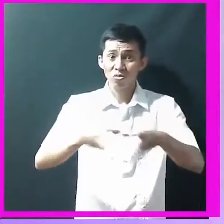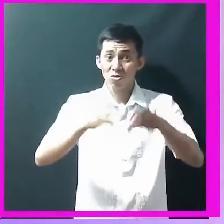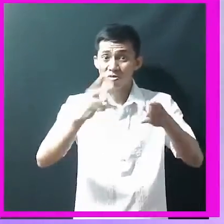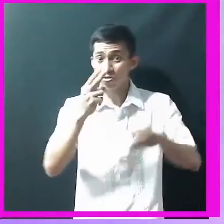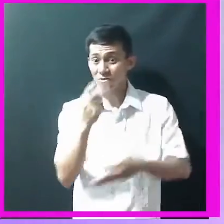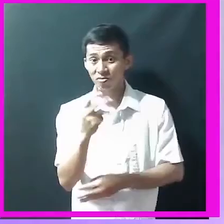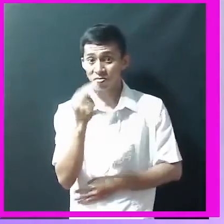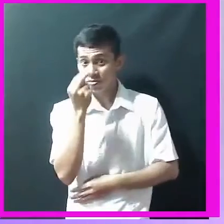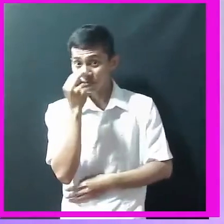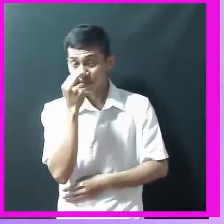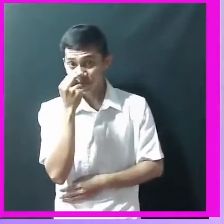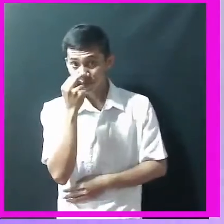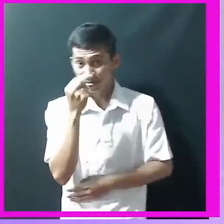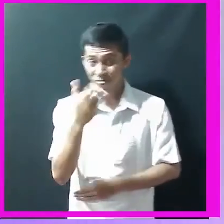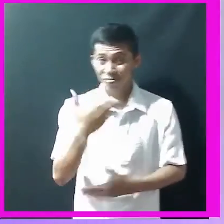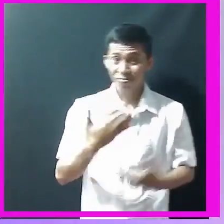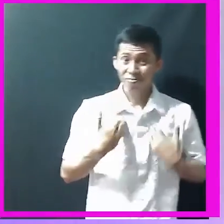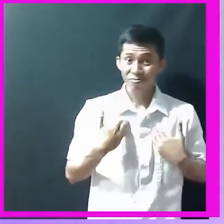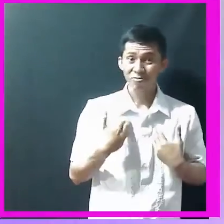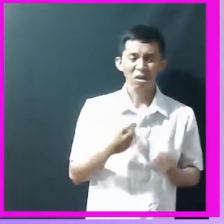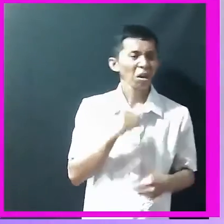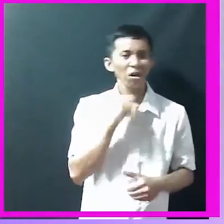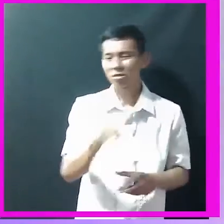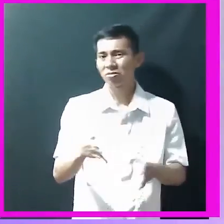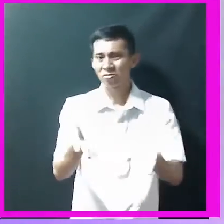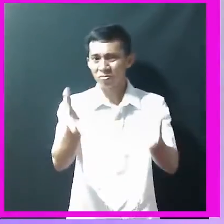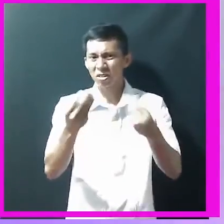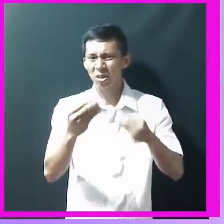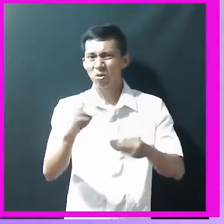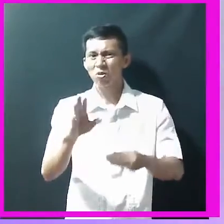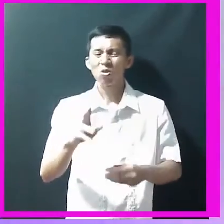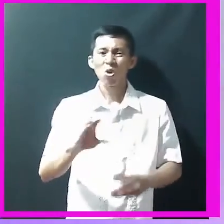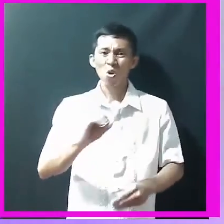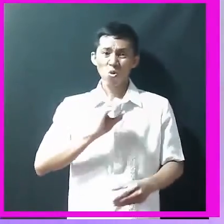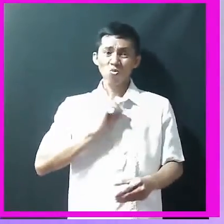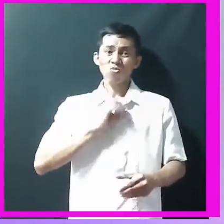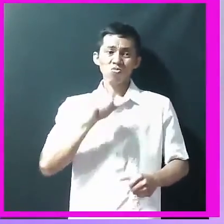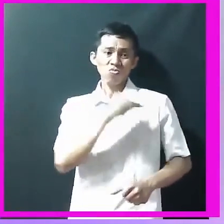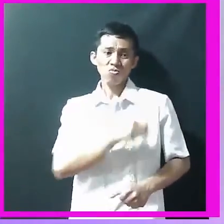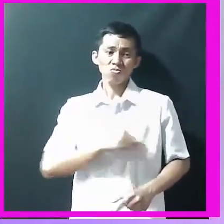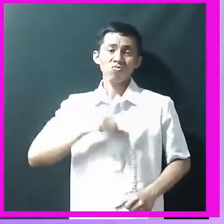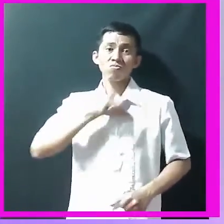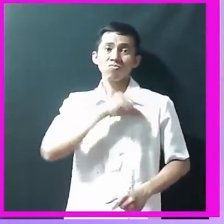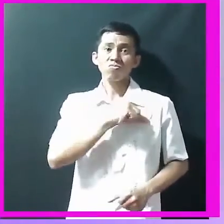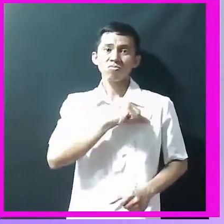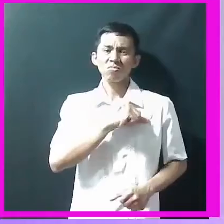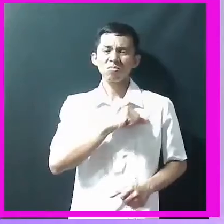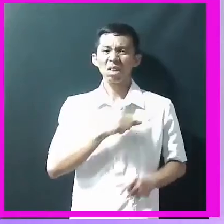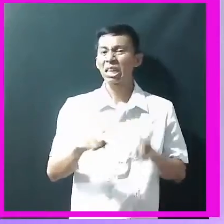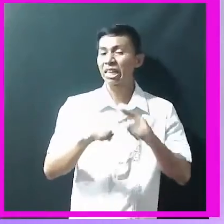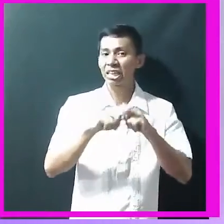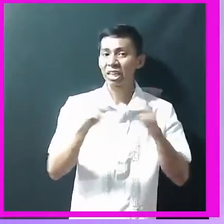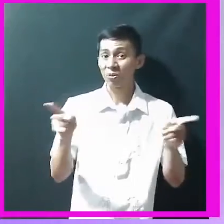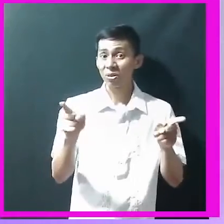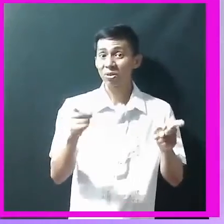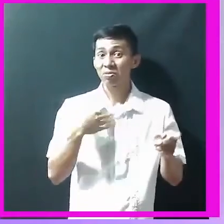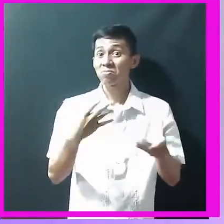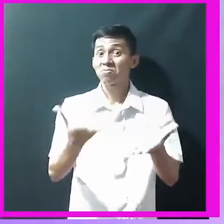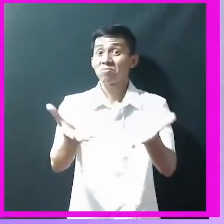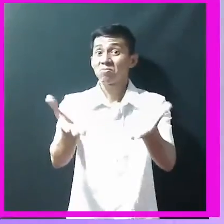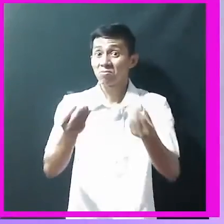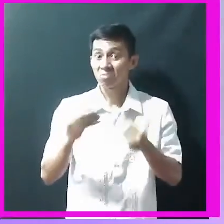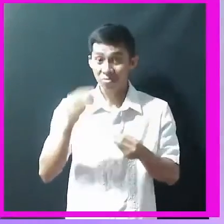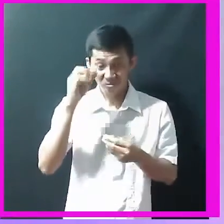Dako kaayo na nga comfort kung imong madawat ang imuhang pagkatao. Dako kaayo na nga comfort kung imuhang madawat ang imuhang